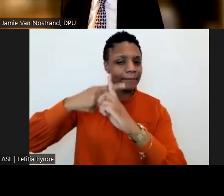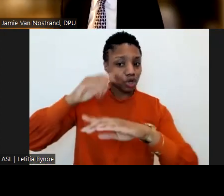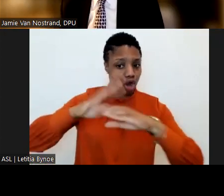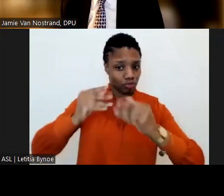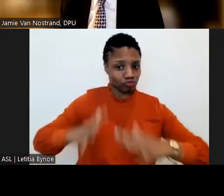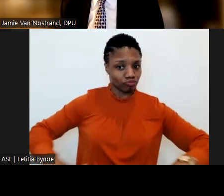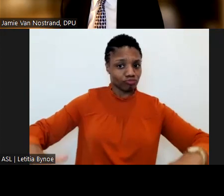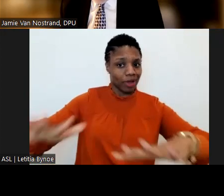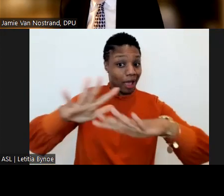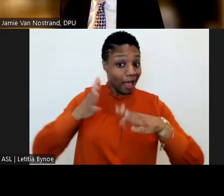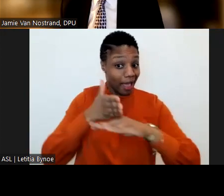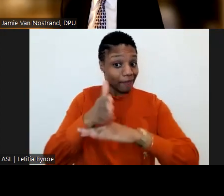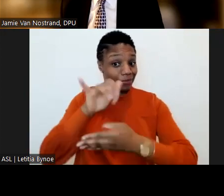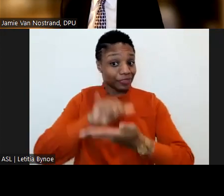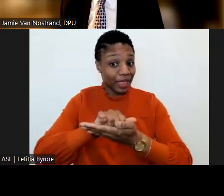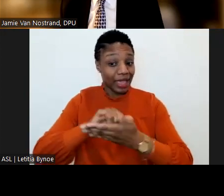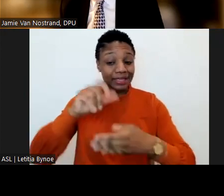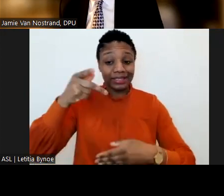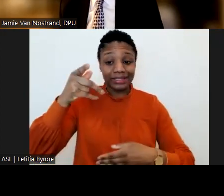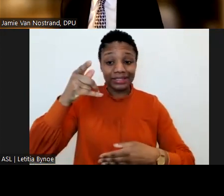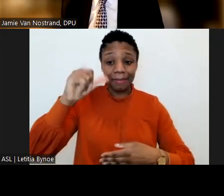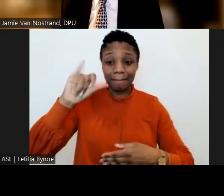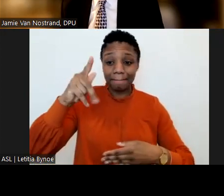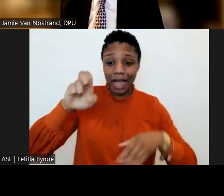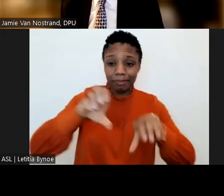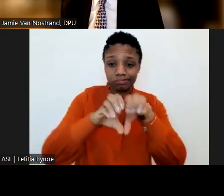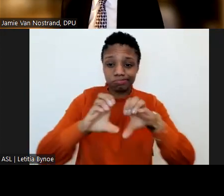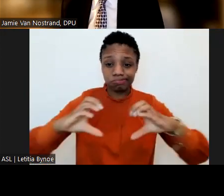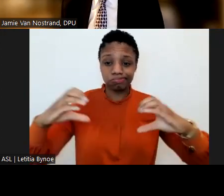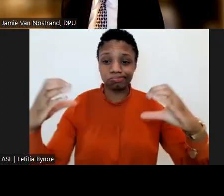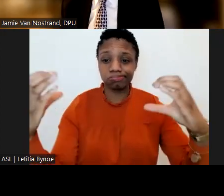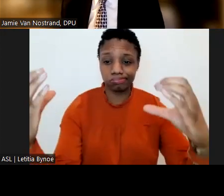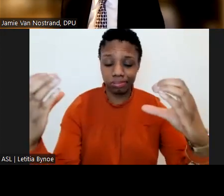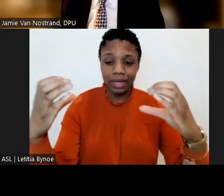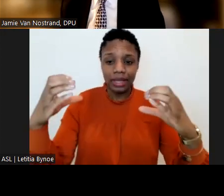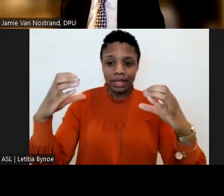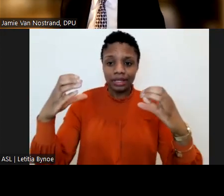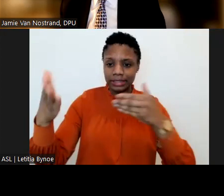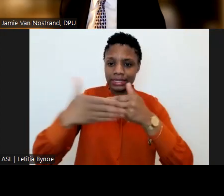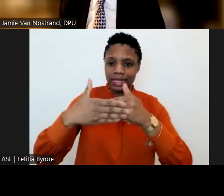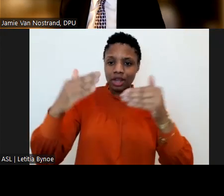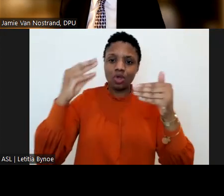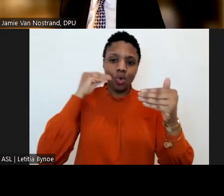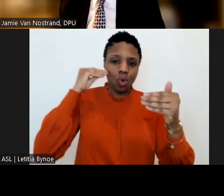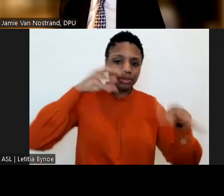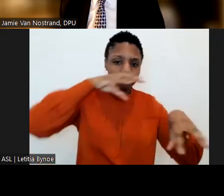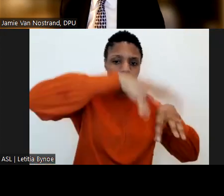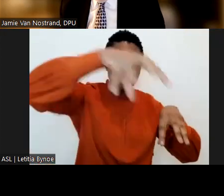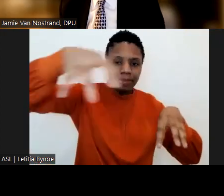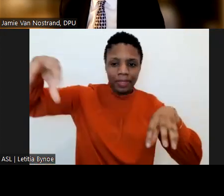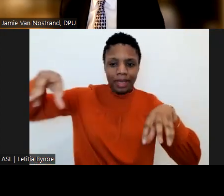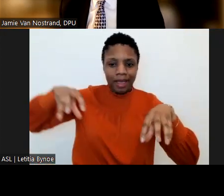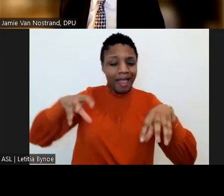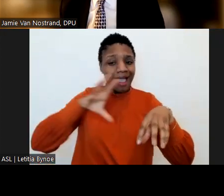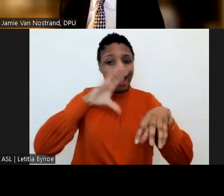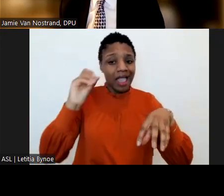much laying pipe down the middle of the street with laterals out to houses that basically service these ground